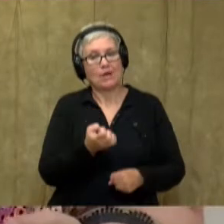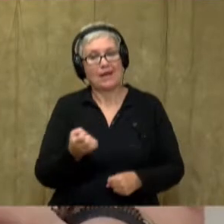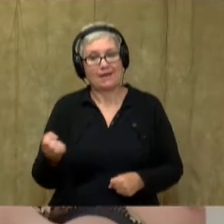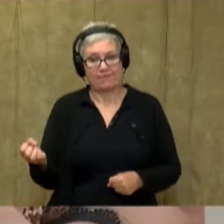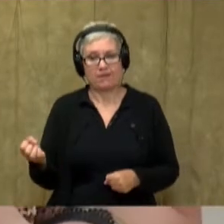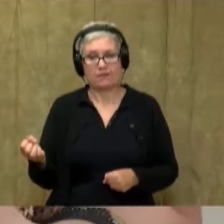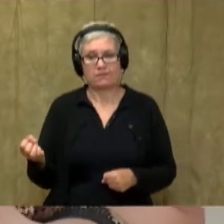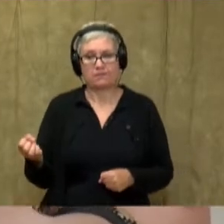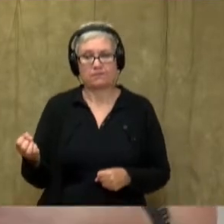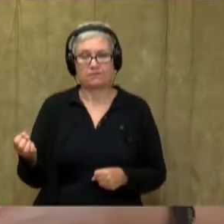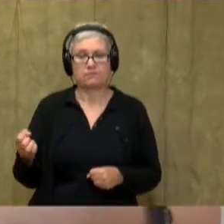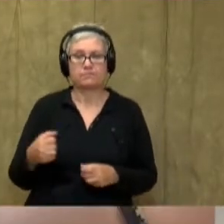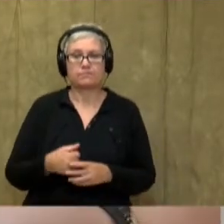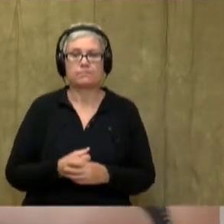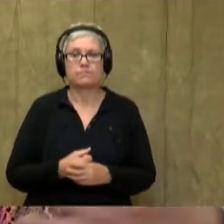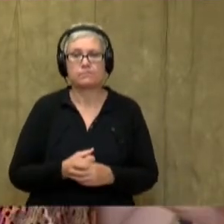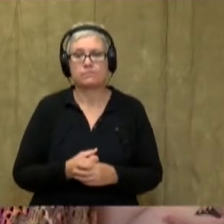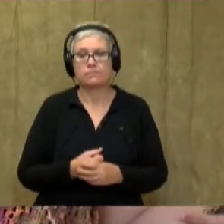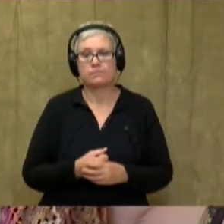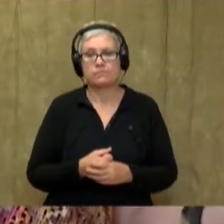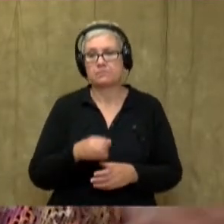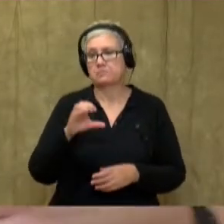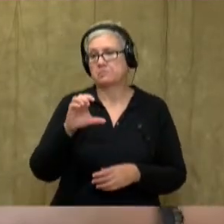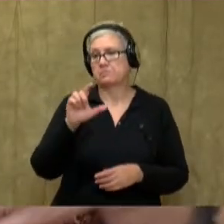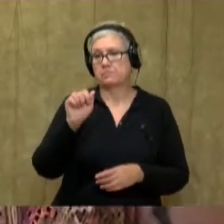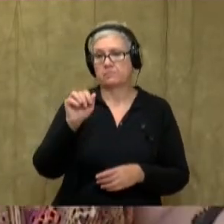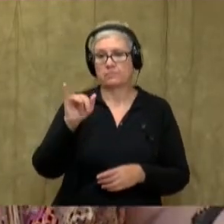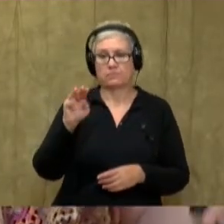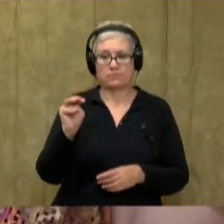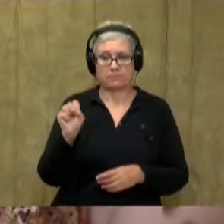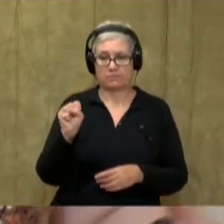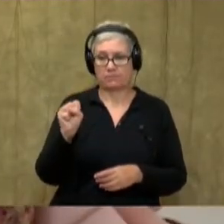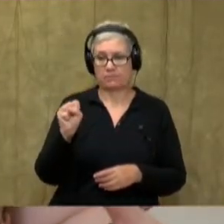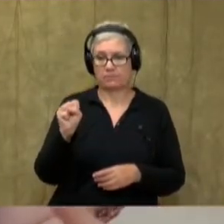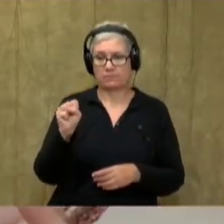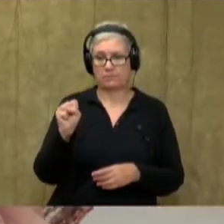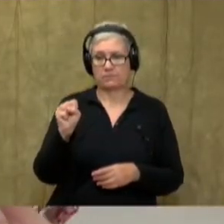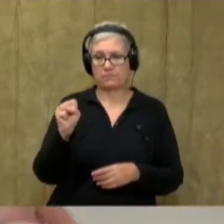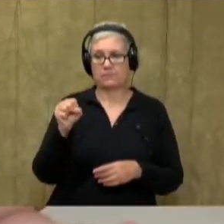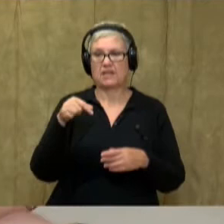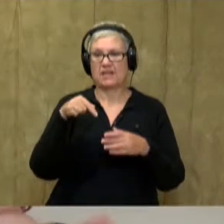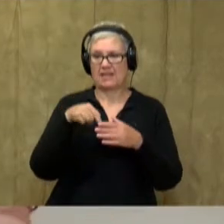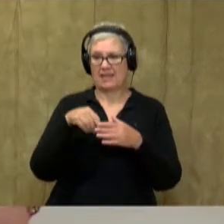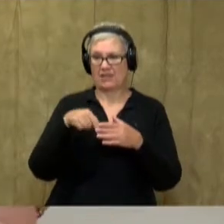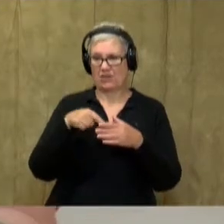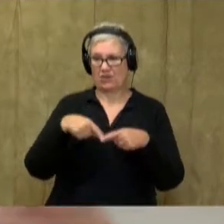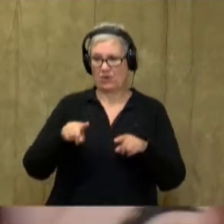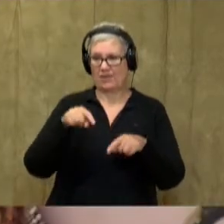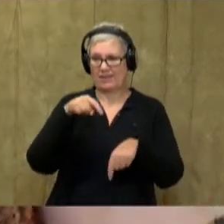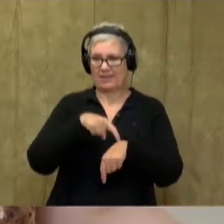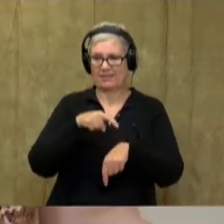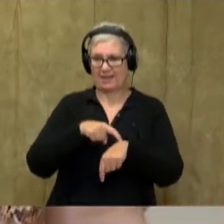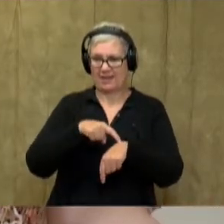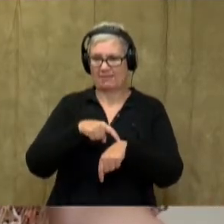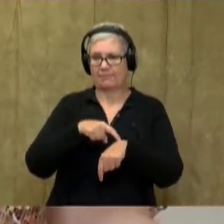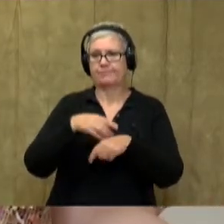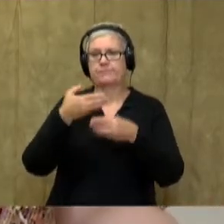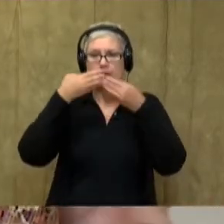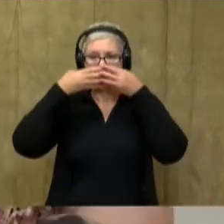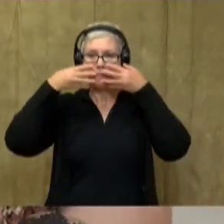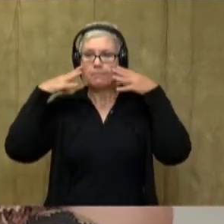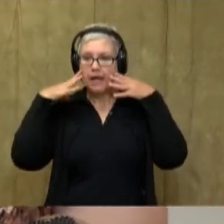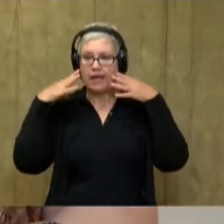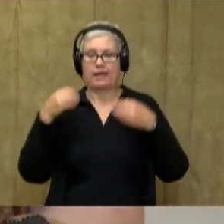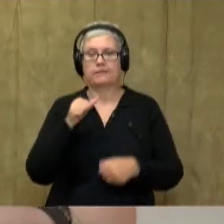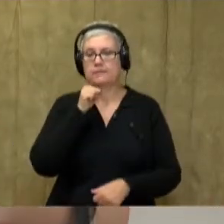up. We've seen claims all throughout this quarantine about, whether we should wear a mask or not,